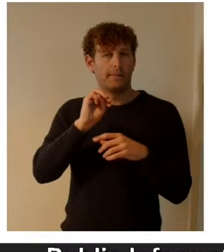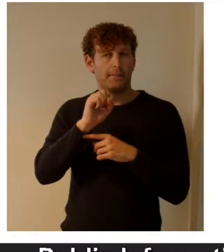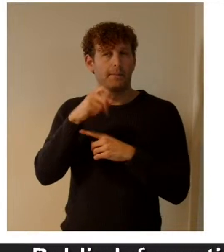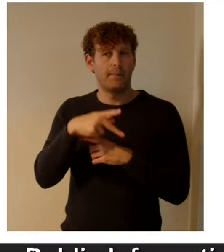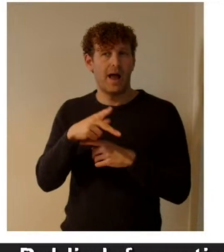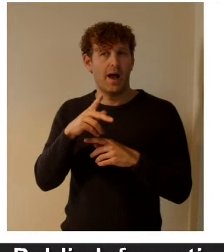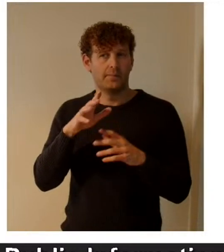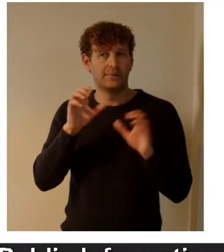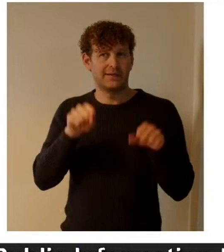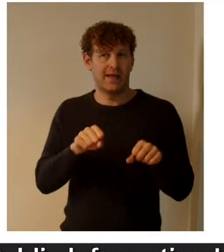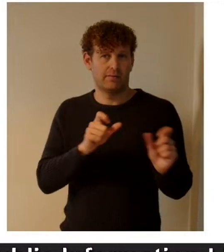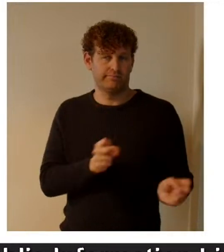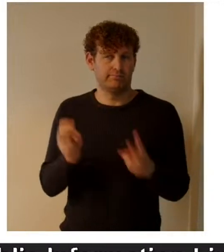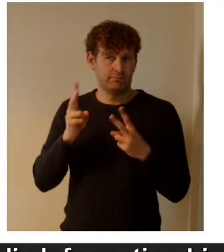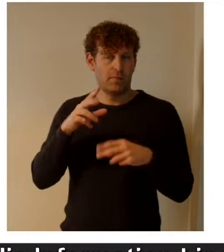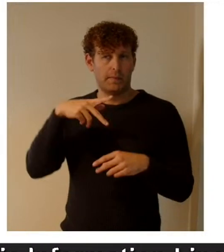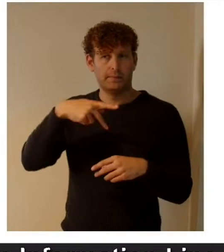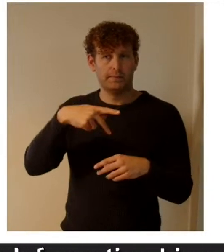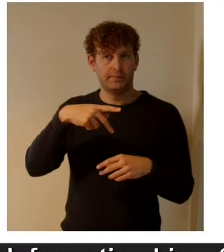dpw.lacounty.gov. Once again,